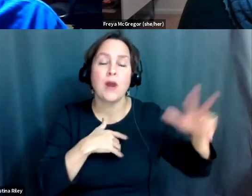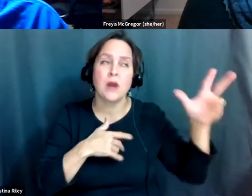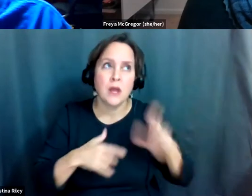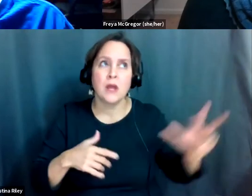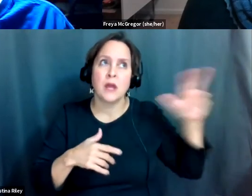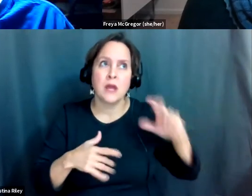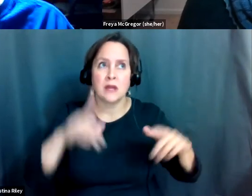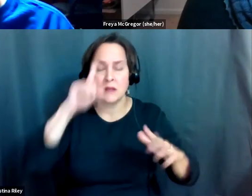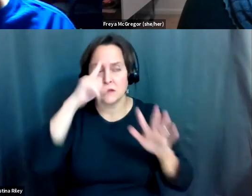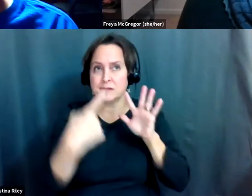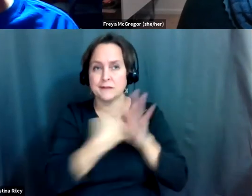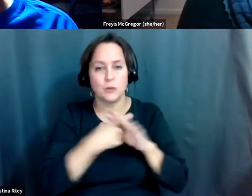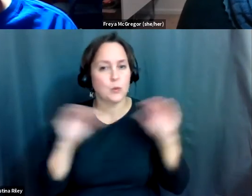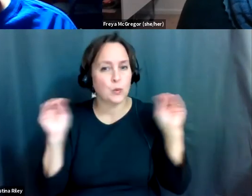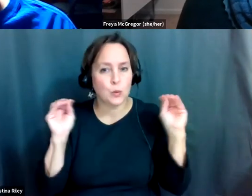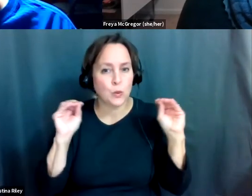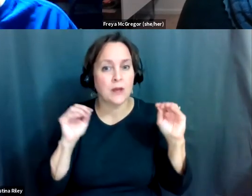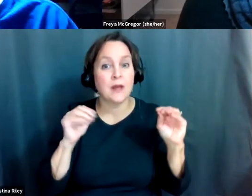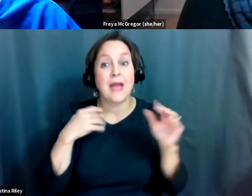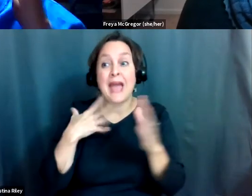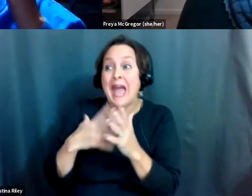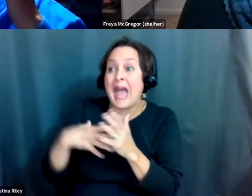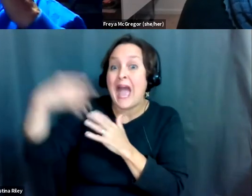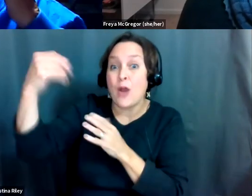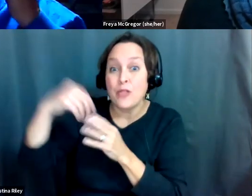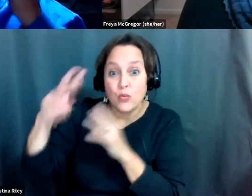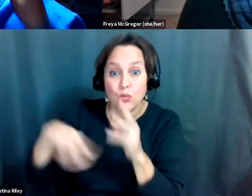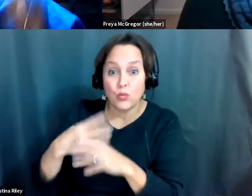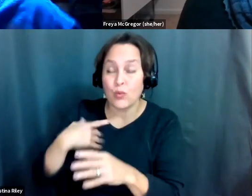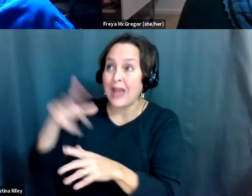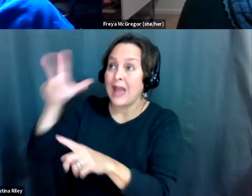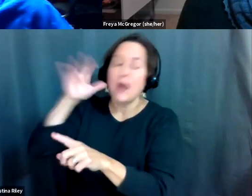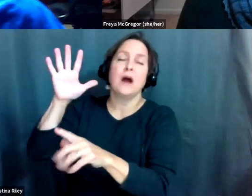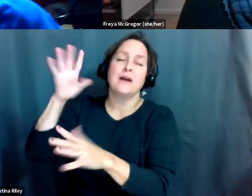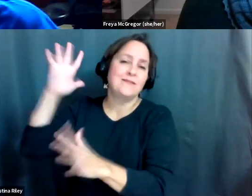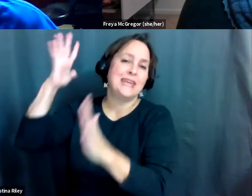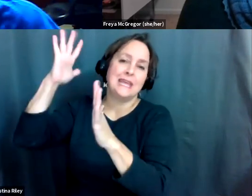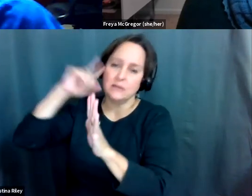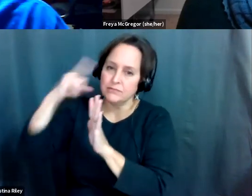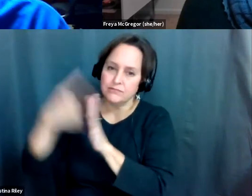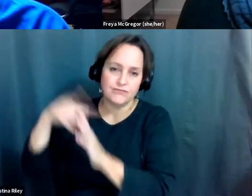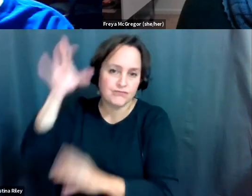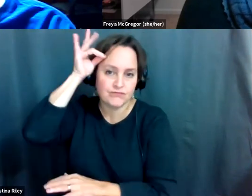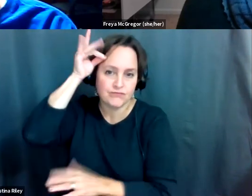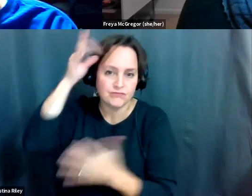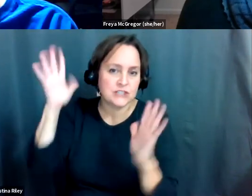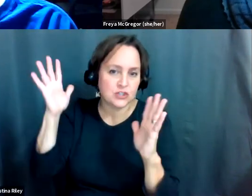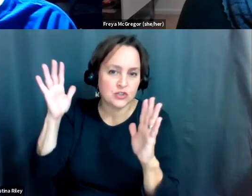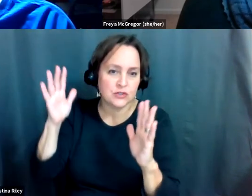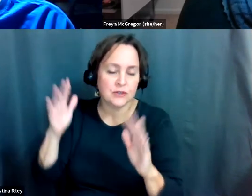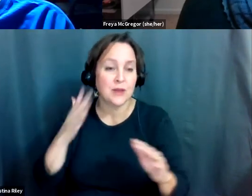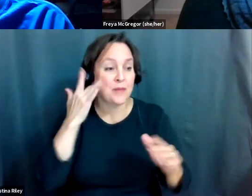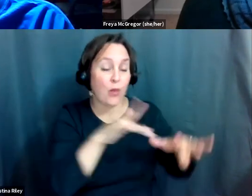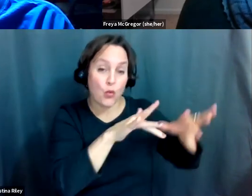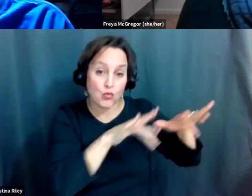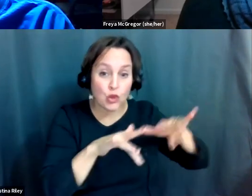It doesn't sink in until I actually hear the bird in the field, because even the best recordings don't always sound like the bird